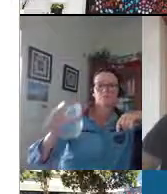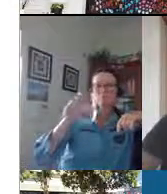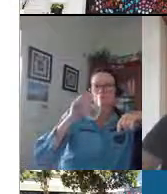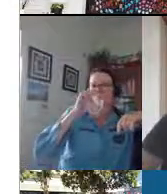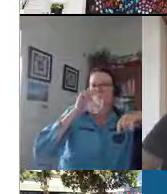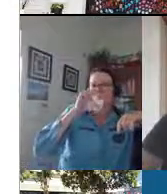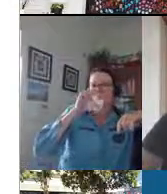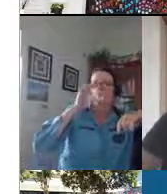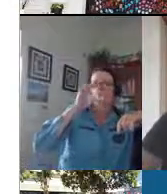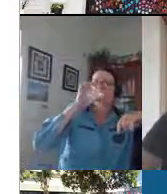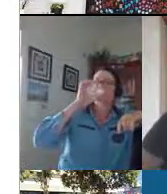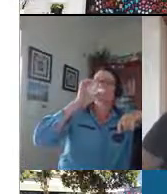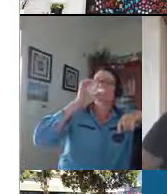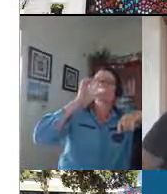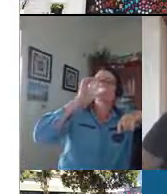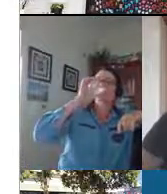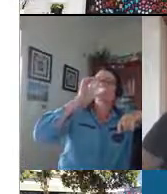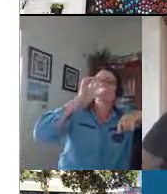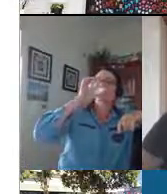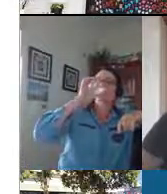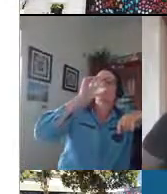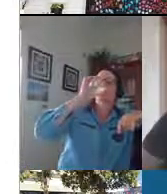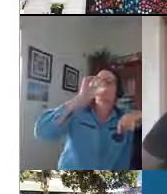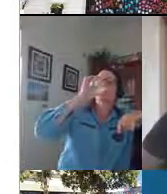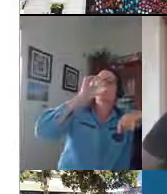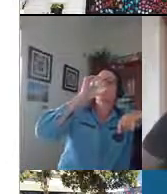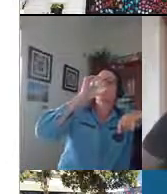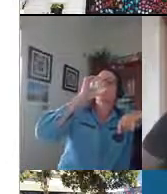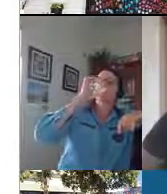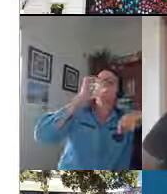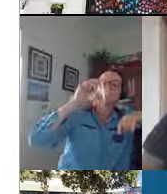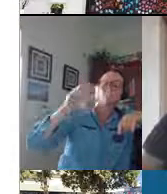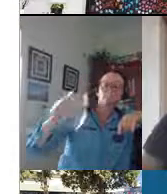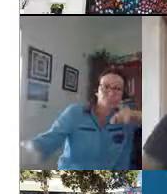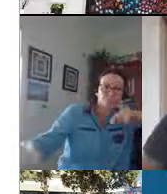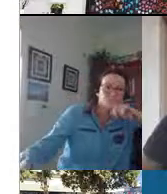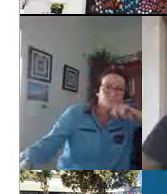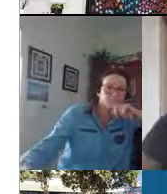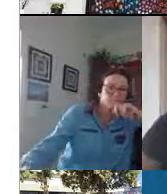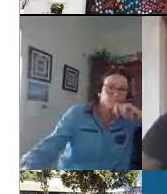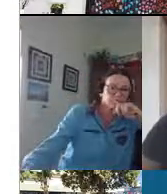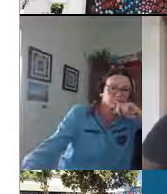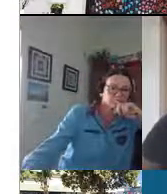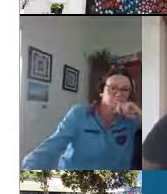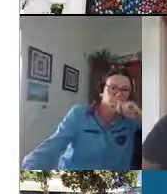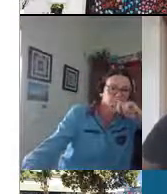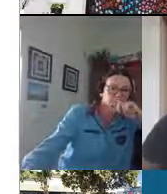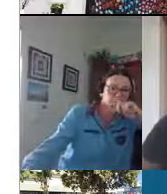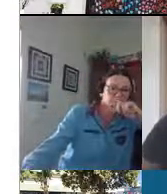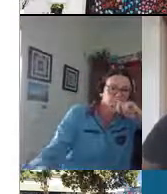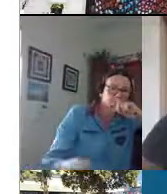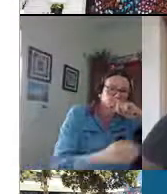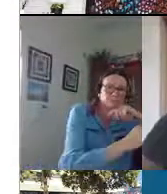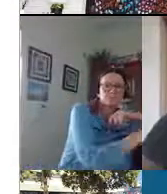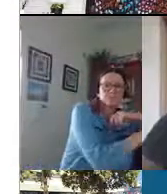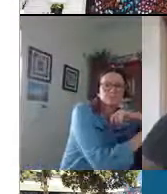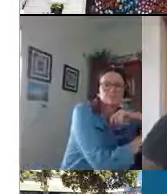bit of backup generation with a functional system. Would it work? Does it pay off? It's a little bit challenging